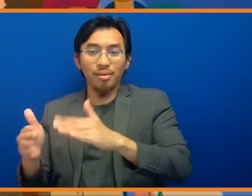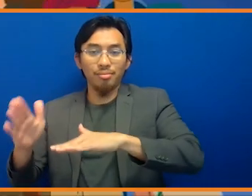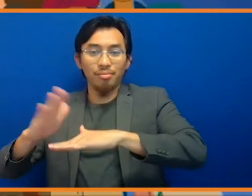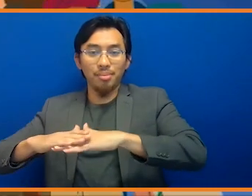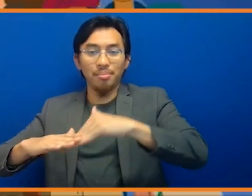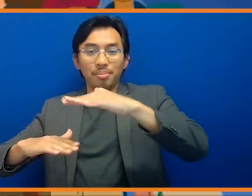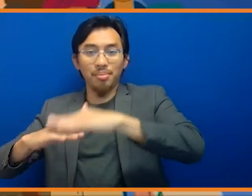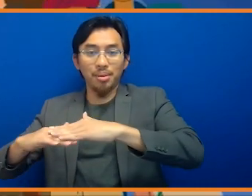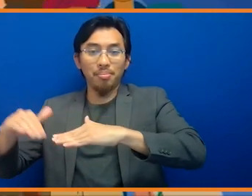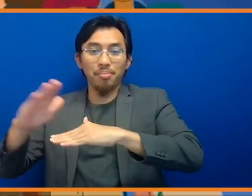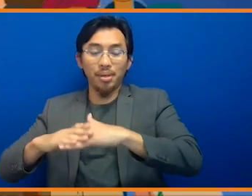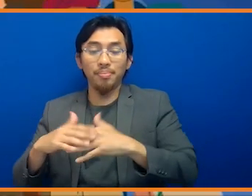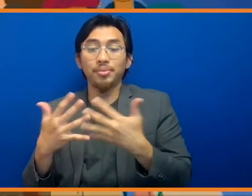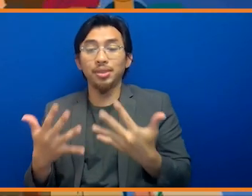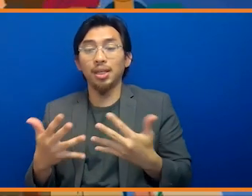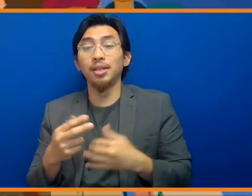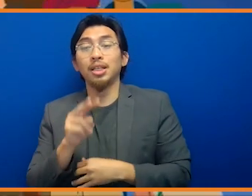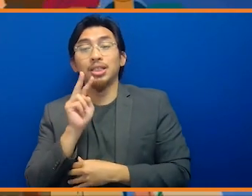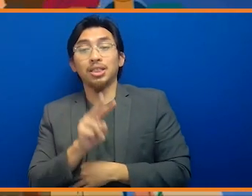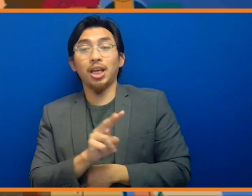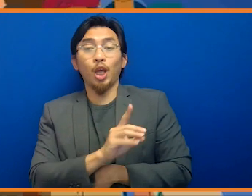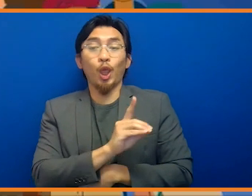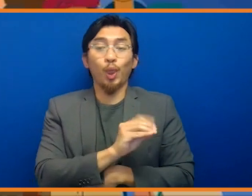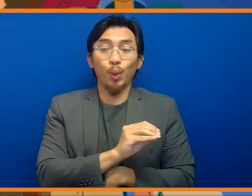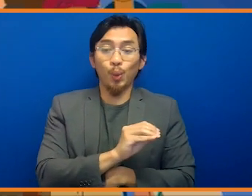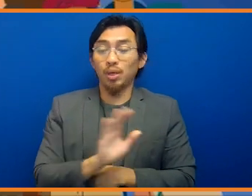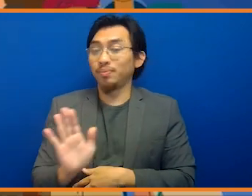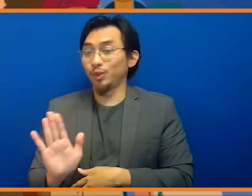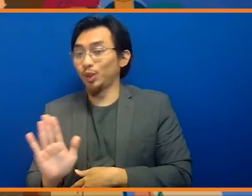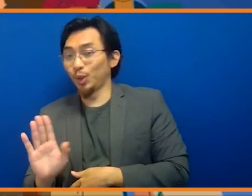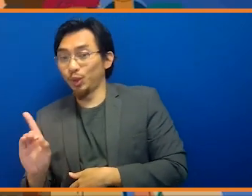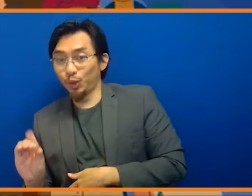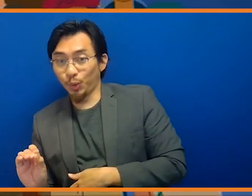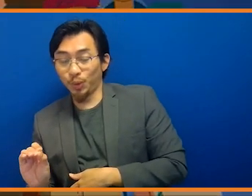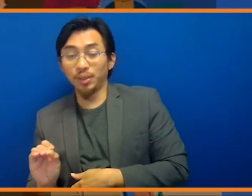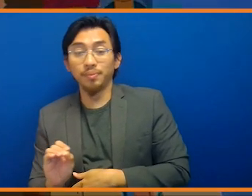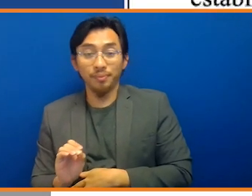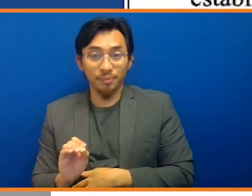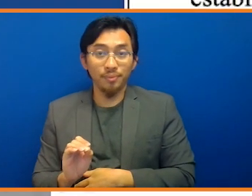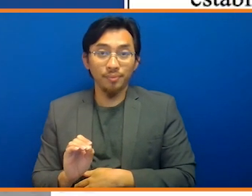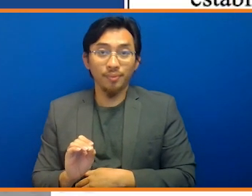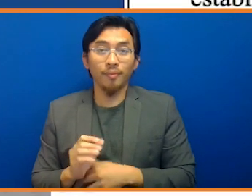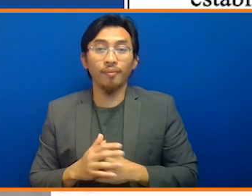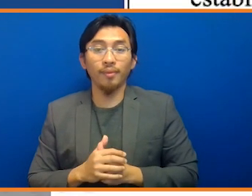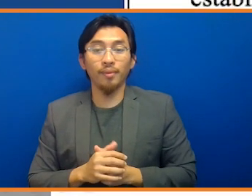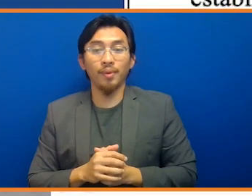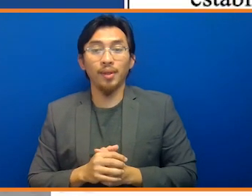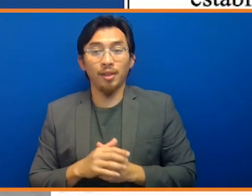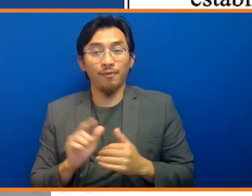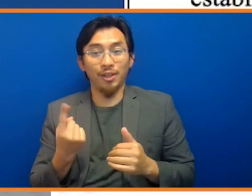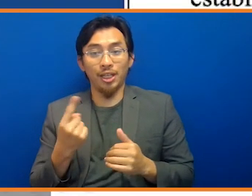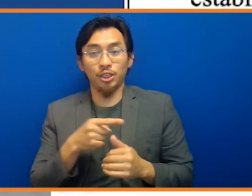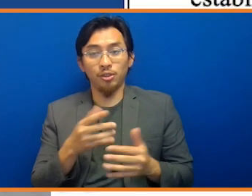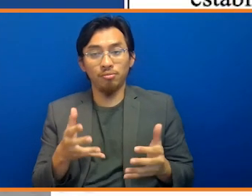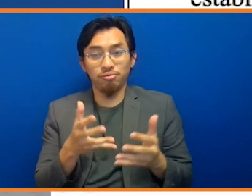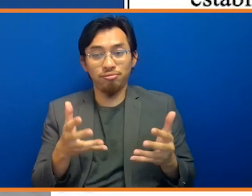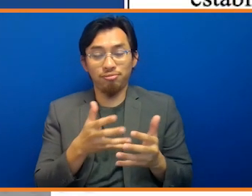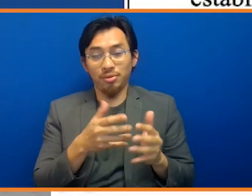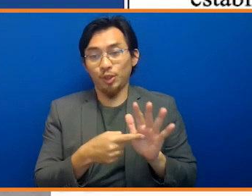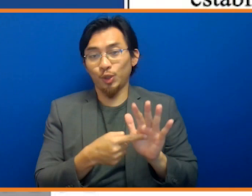Then if we check on what is the do's and don'ts, so first we need to